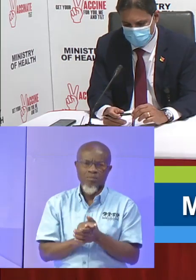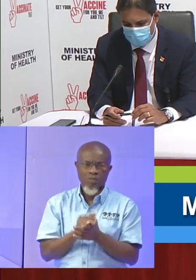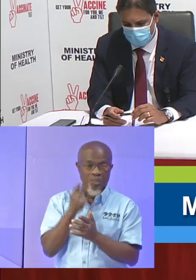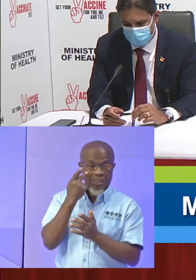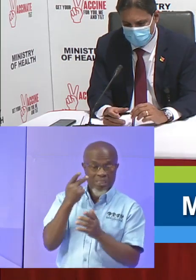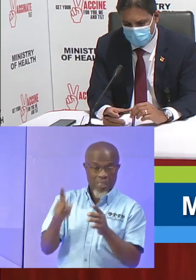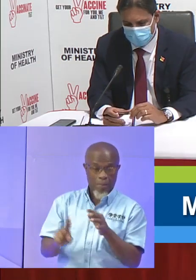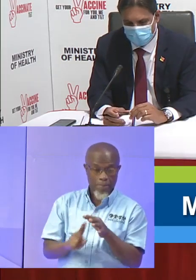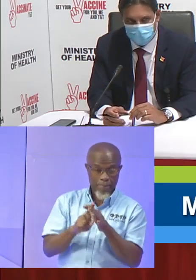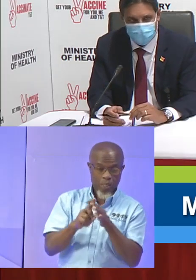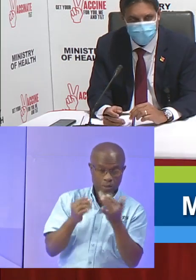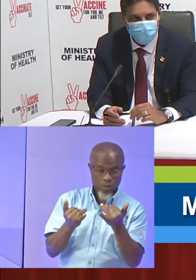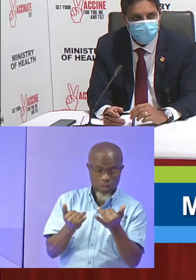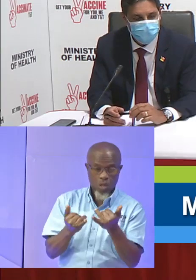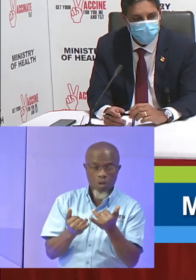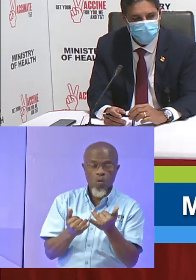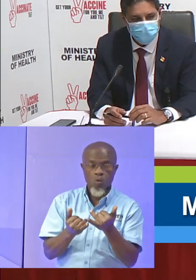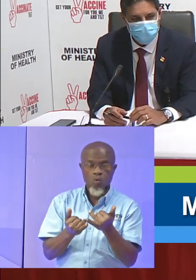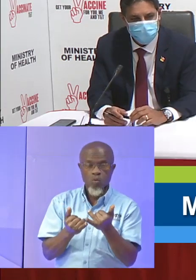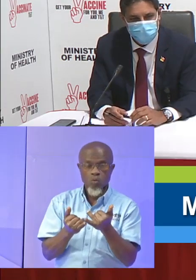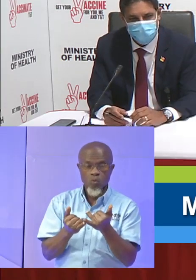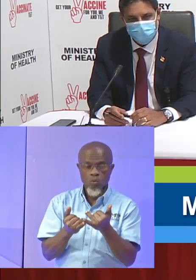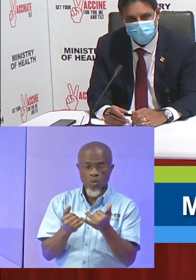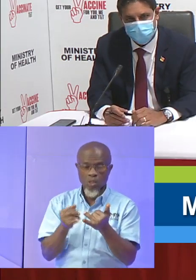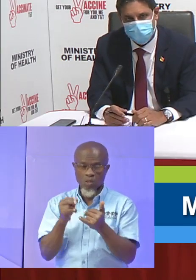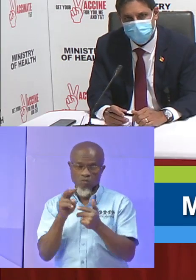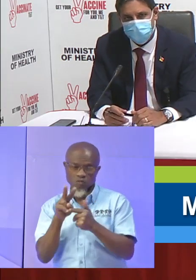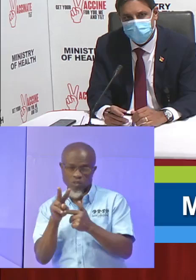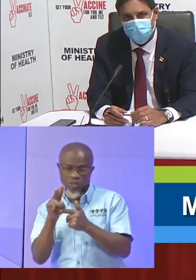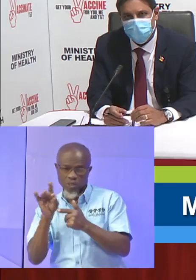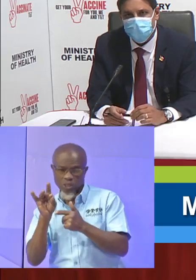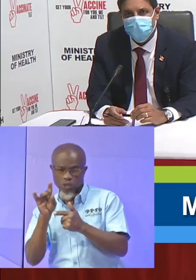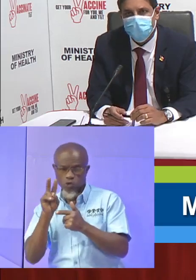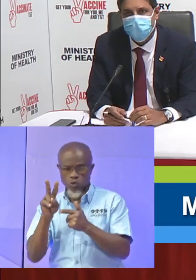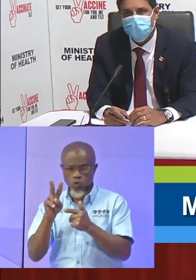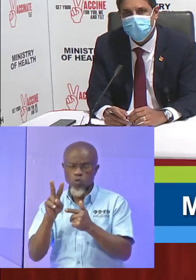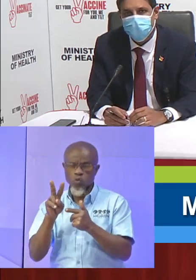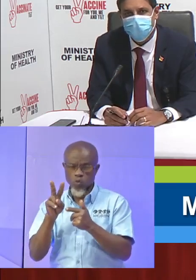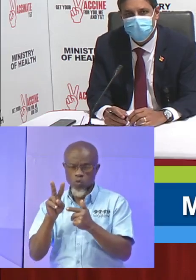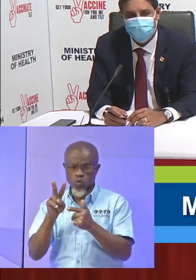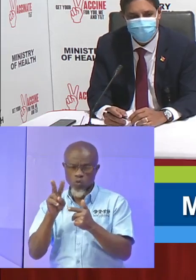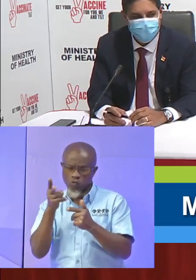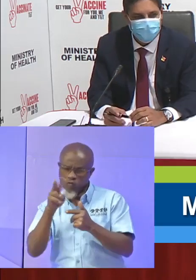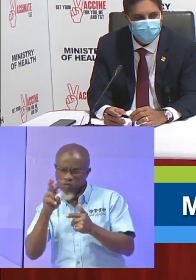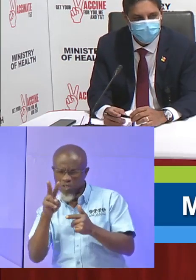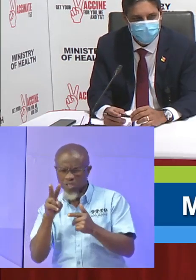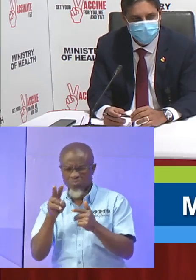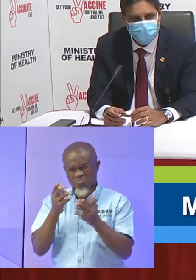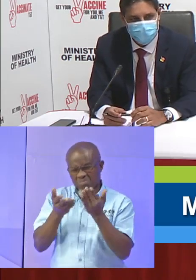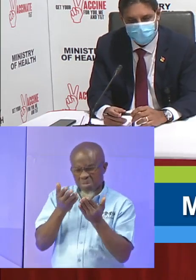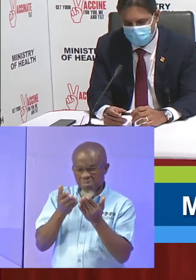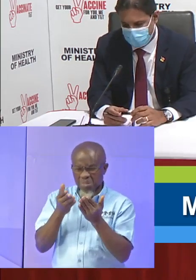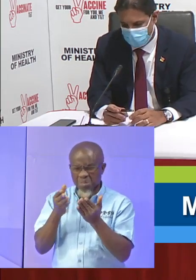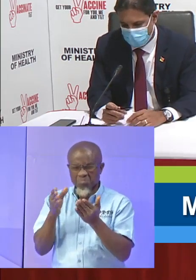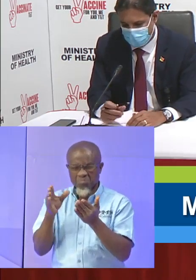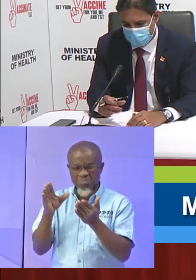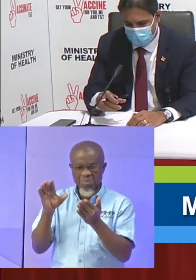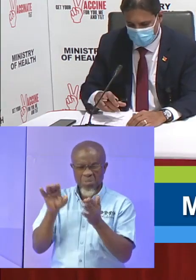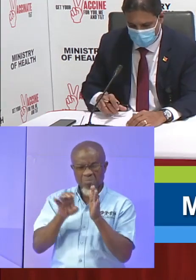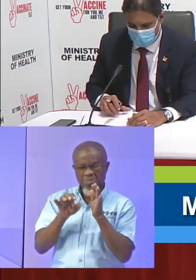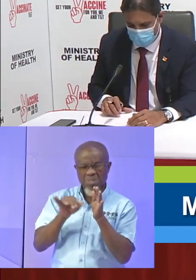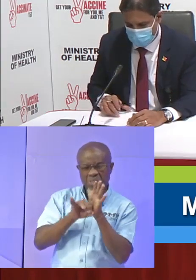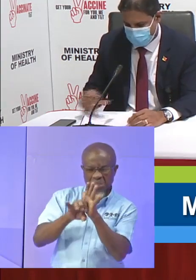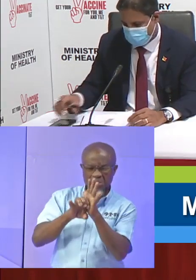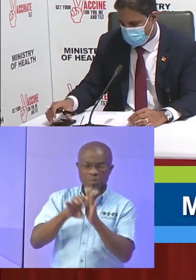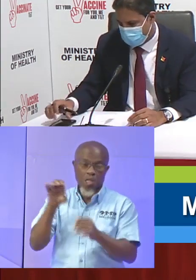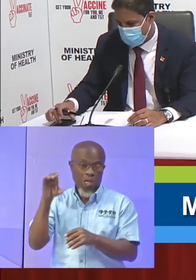the BA2 variant, which they say is some cousin to Omicron. And I'm seeing a report that says, where cases